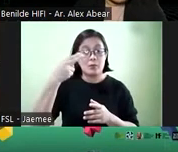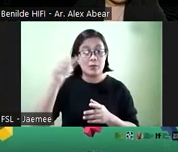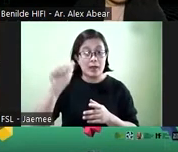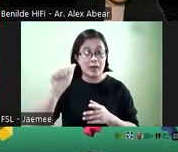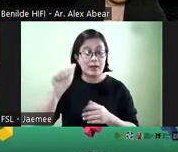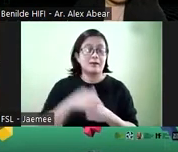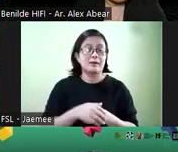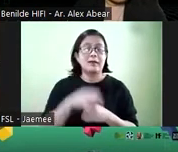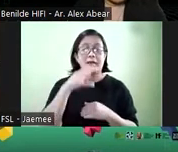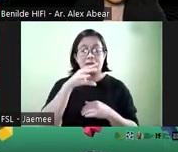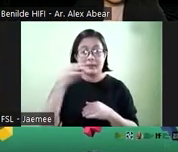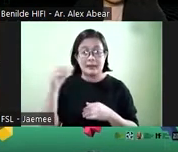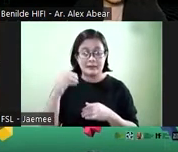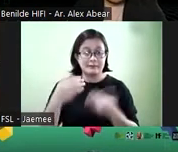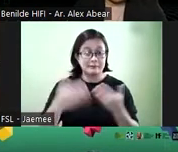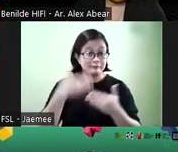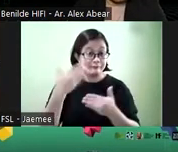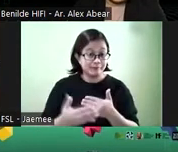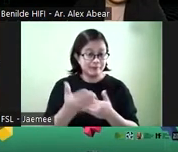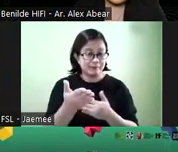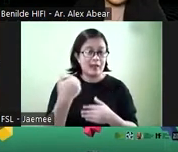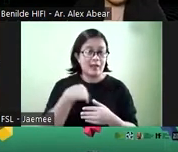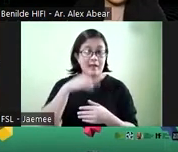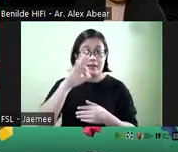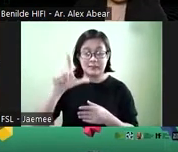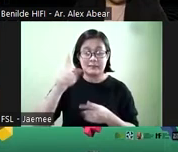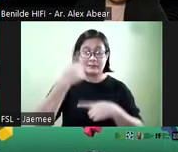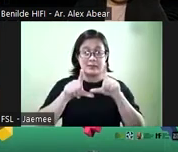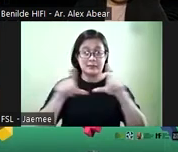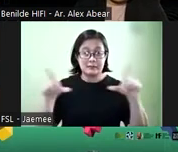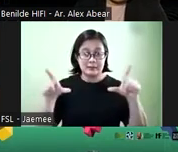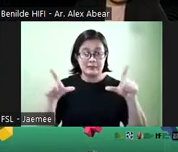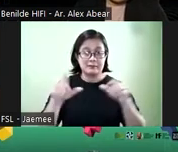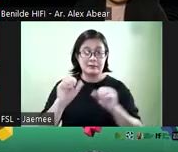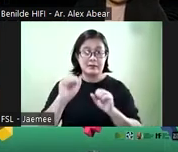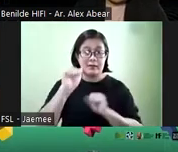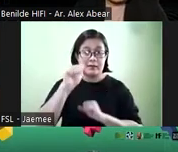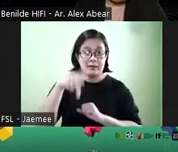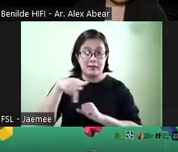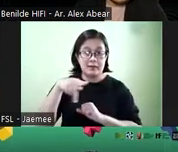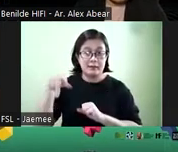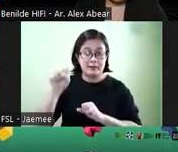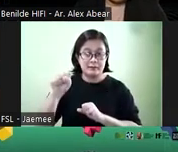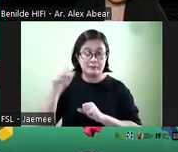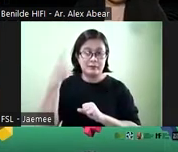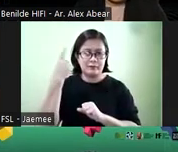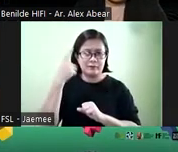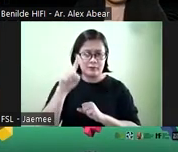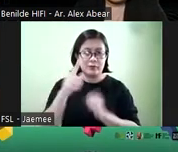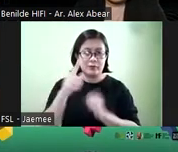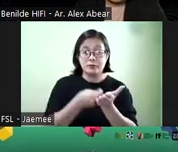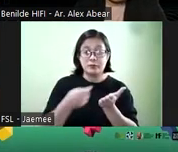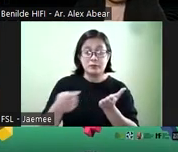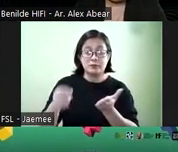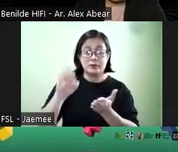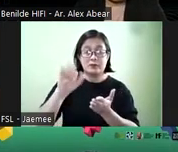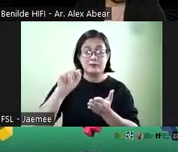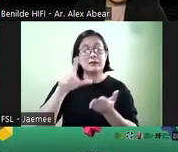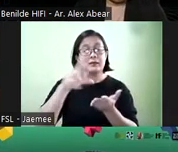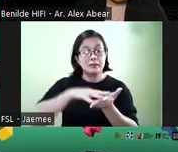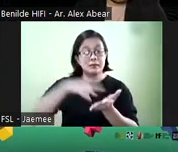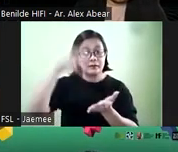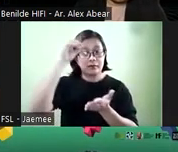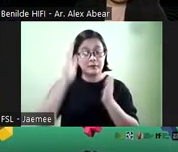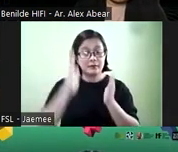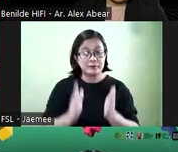Elizalde. And of course, the Filipino Sign Language app is a companion tool for FSL learners in Benilde.